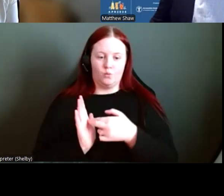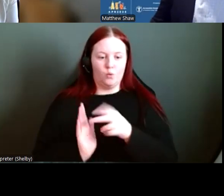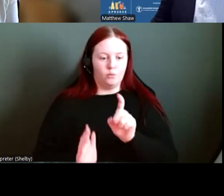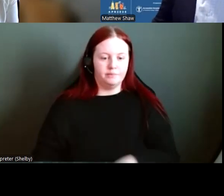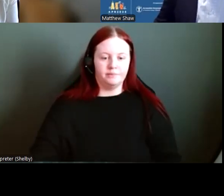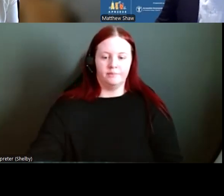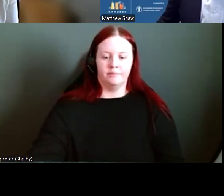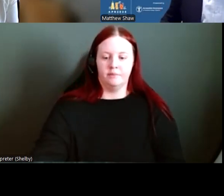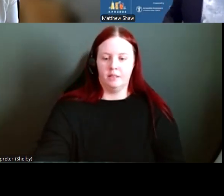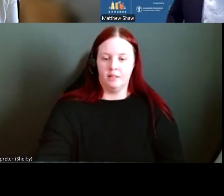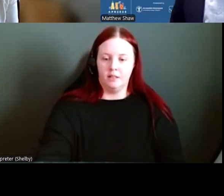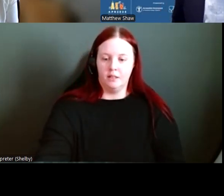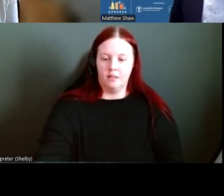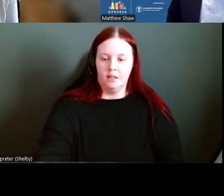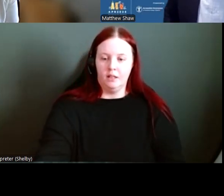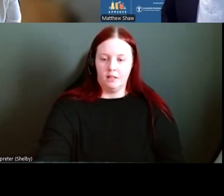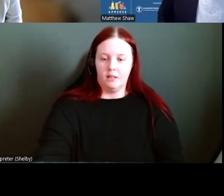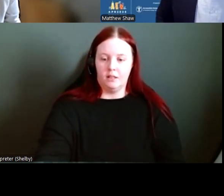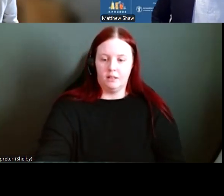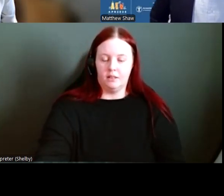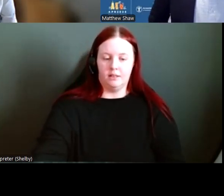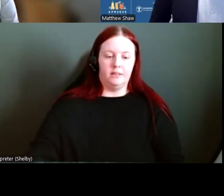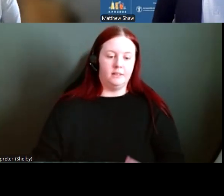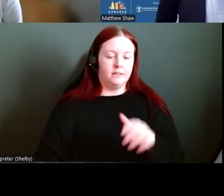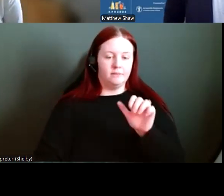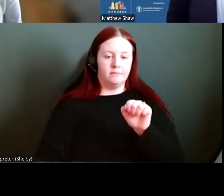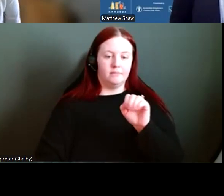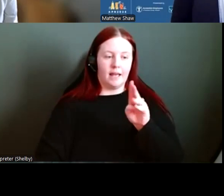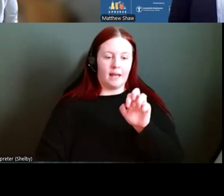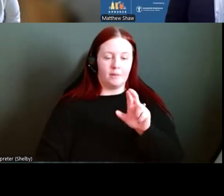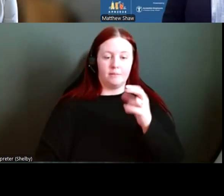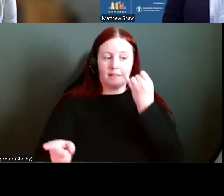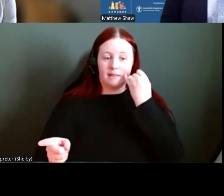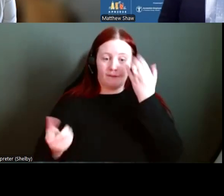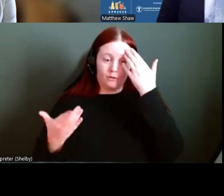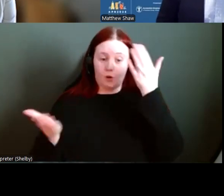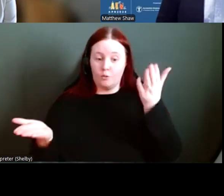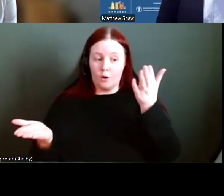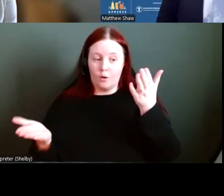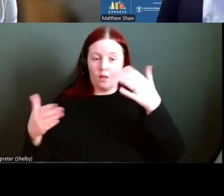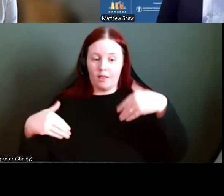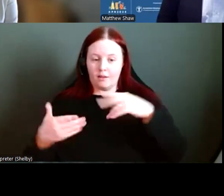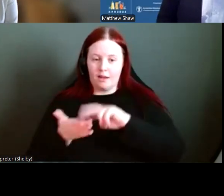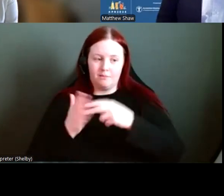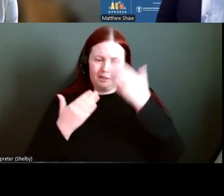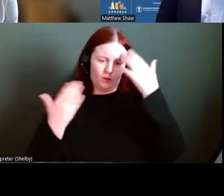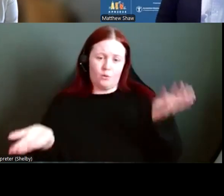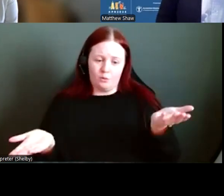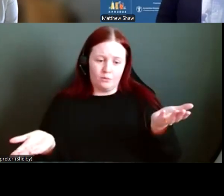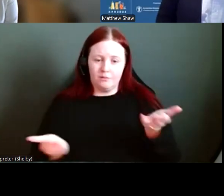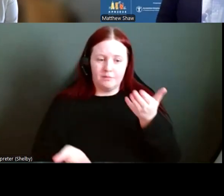I mean, you don't know what you don't know, and certain folks might have lived experience that they're not